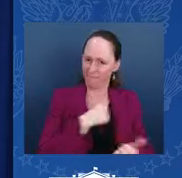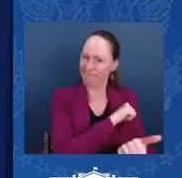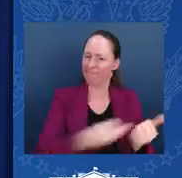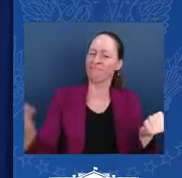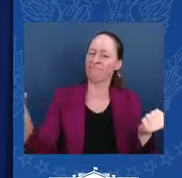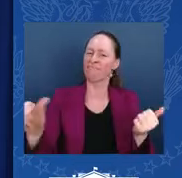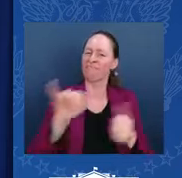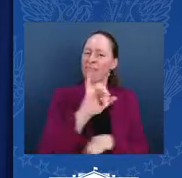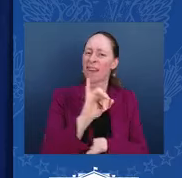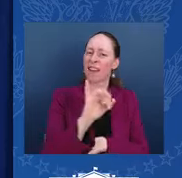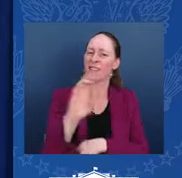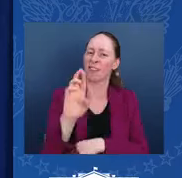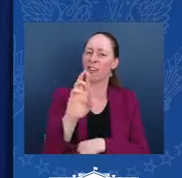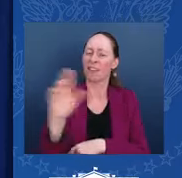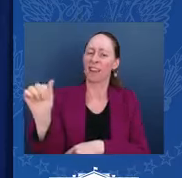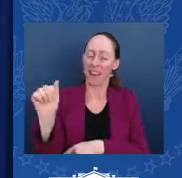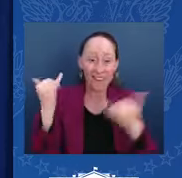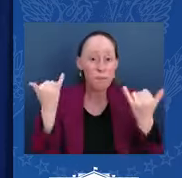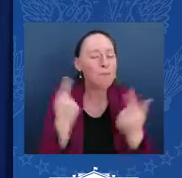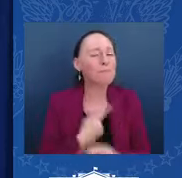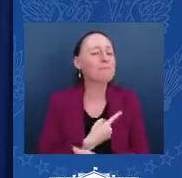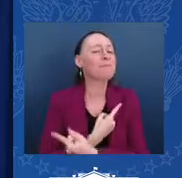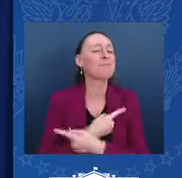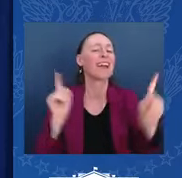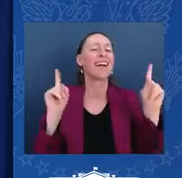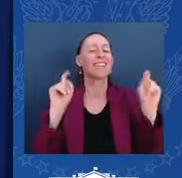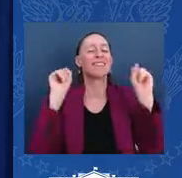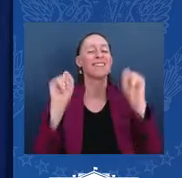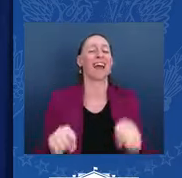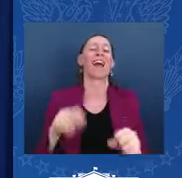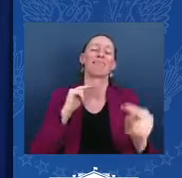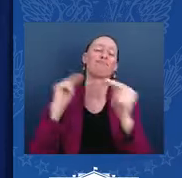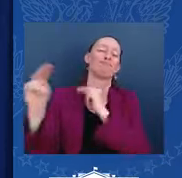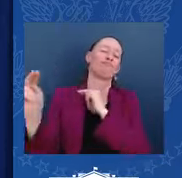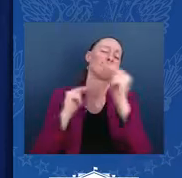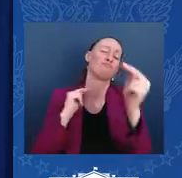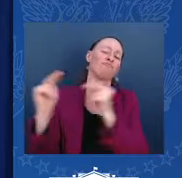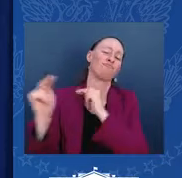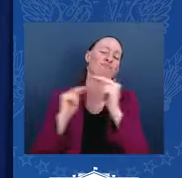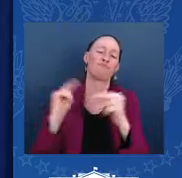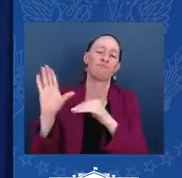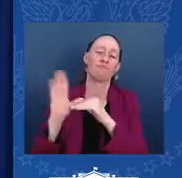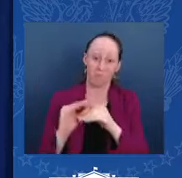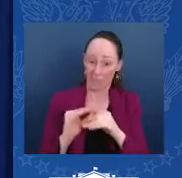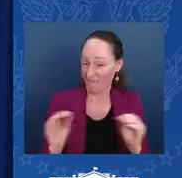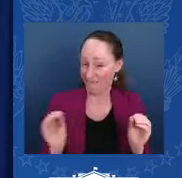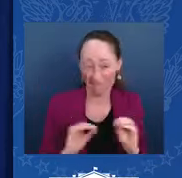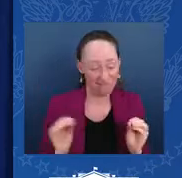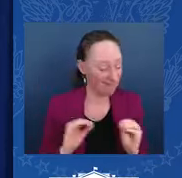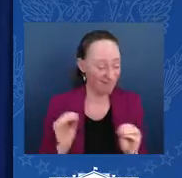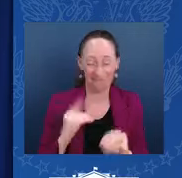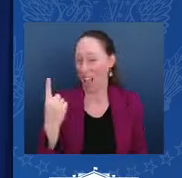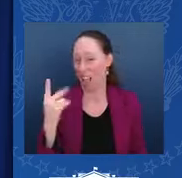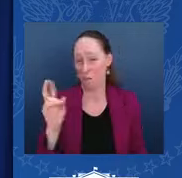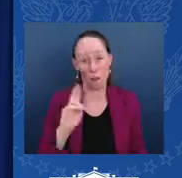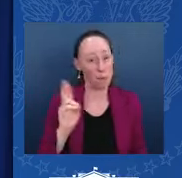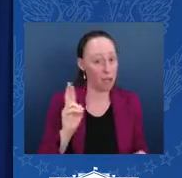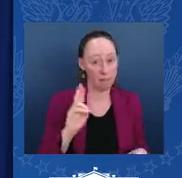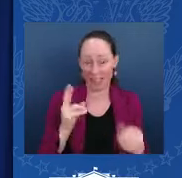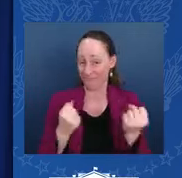for prescription drugs. Not a single Republican voted for this. Not one single Republican in the House or Senate voted.